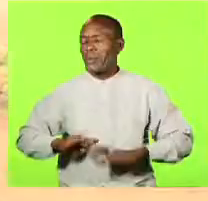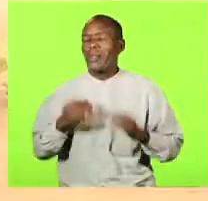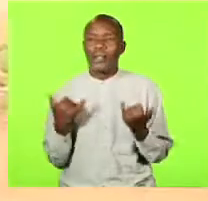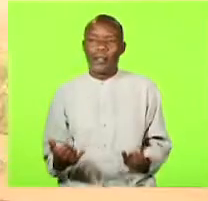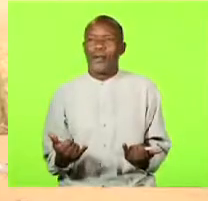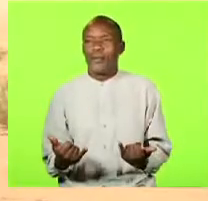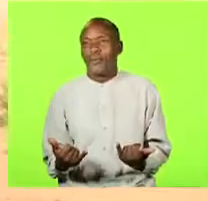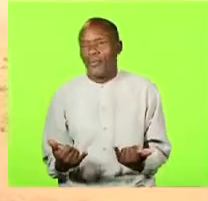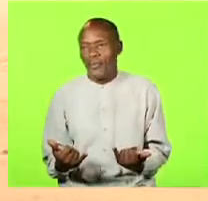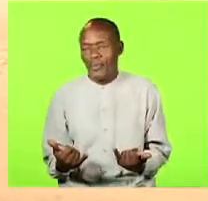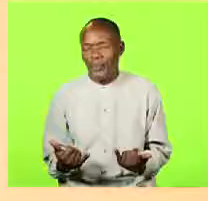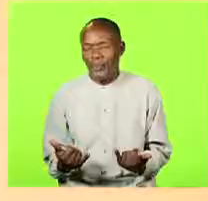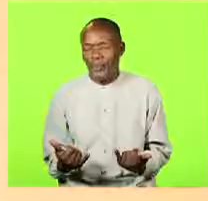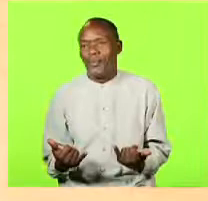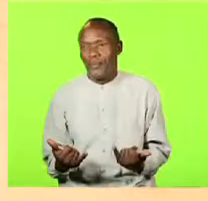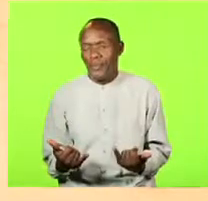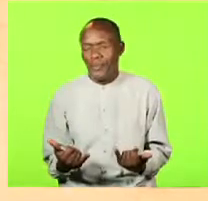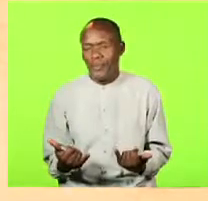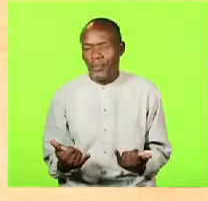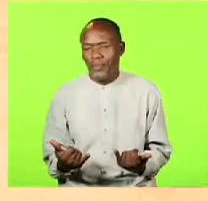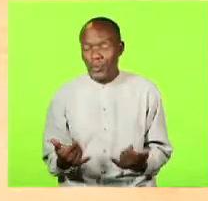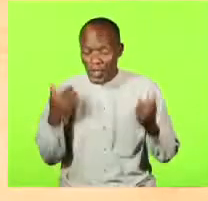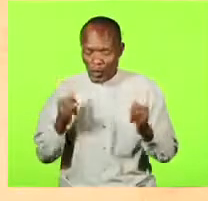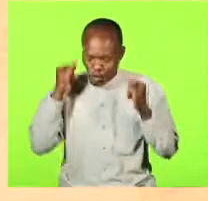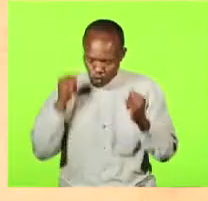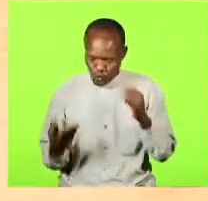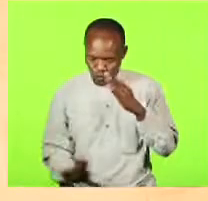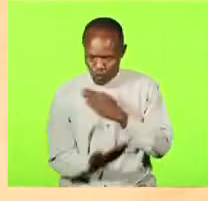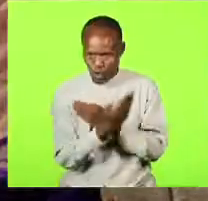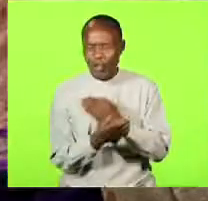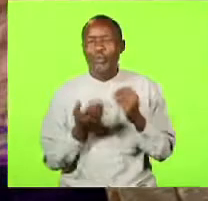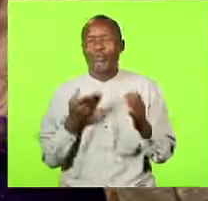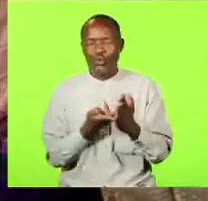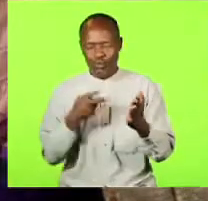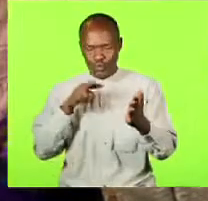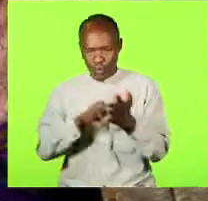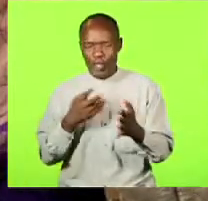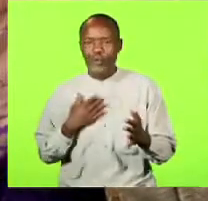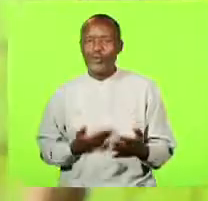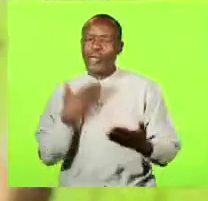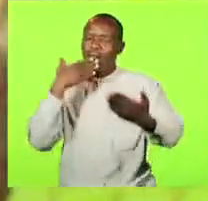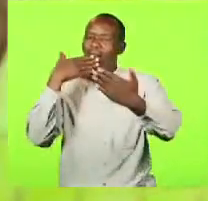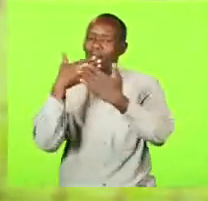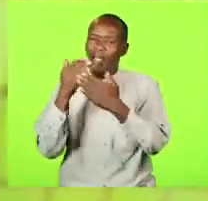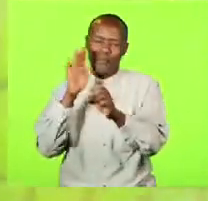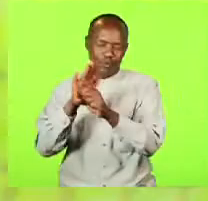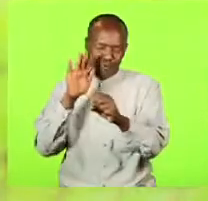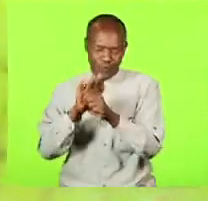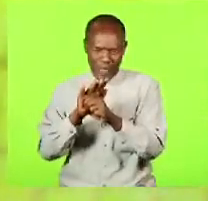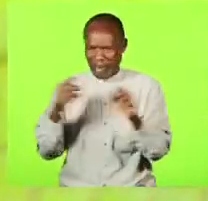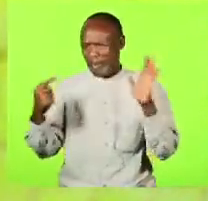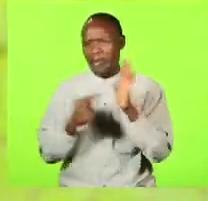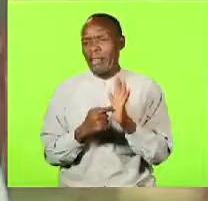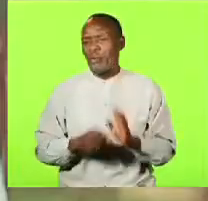from my I have been grateful for it, because I have been able to share